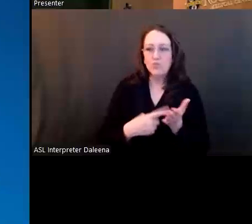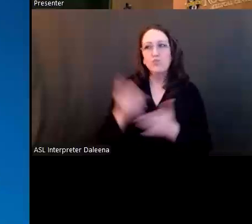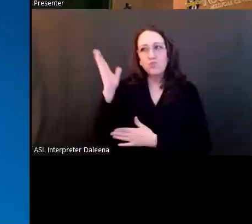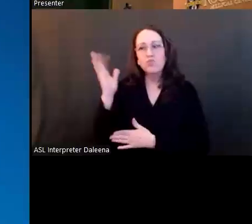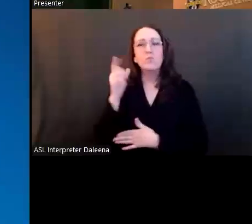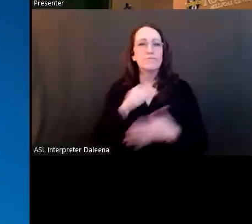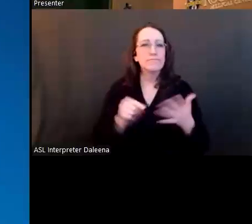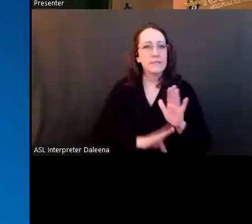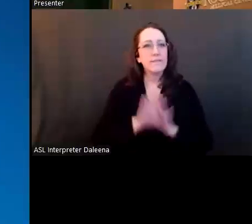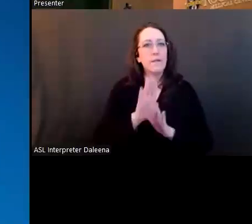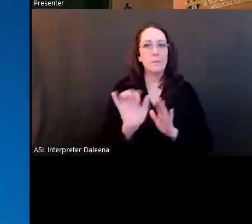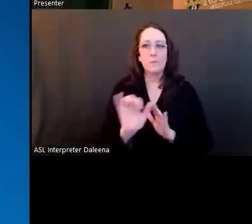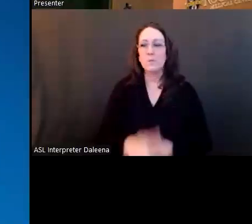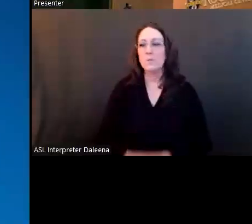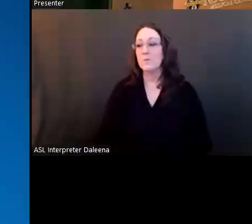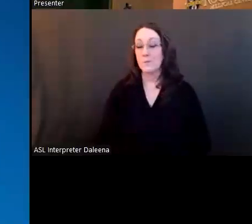well.